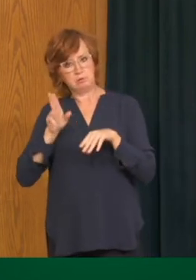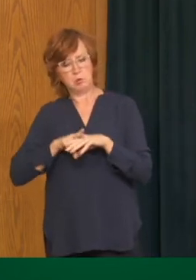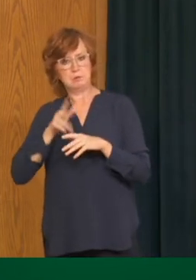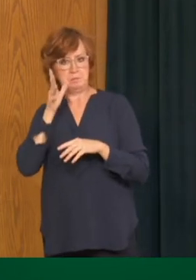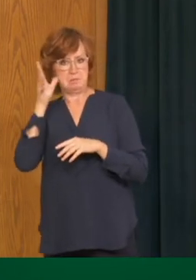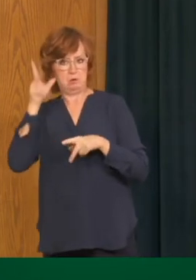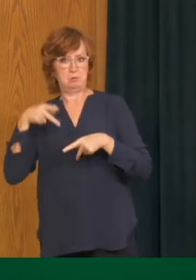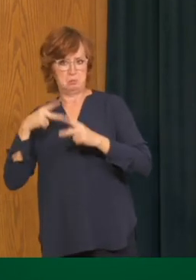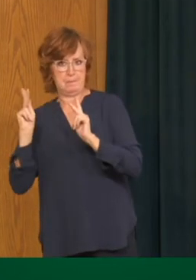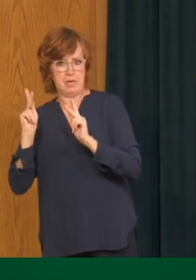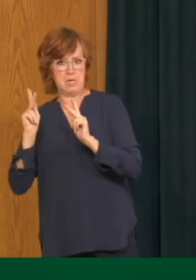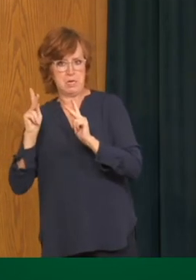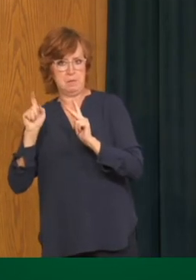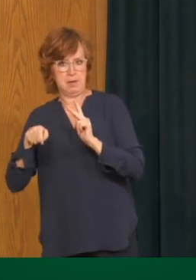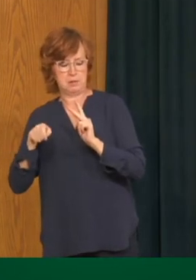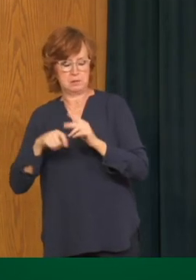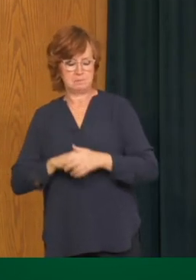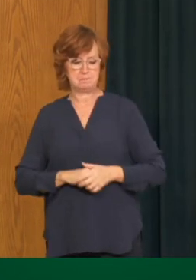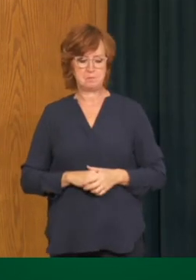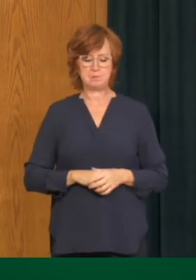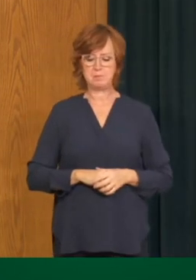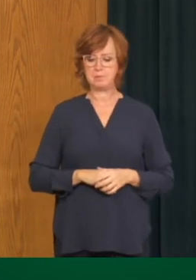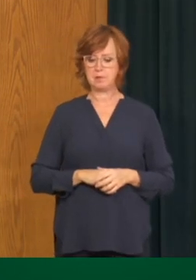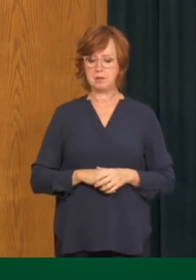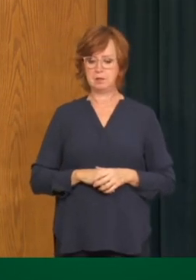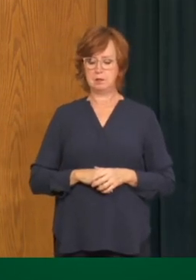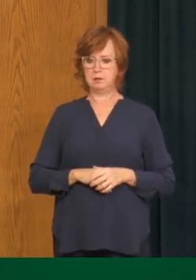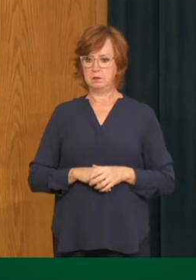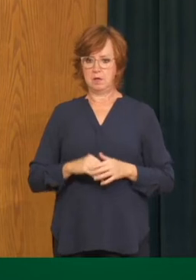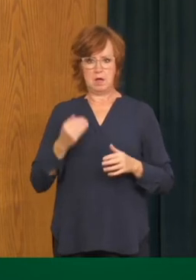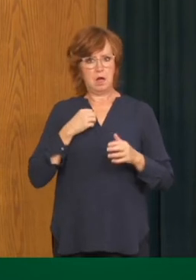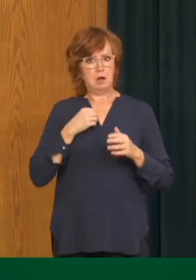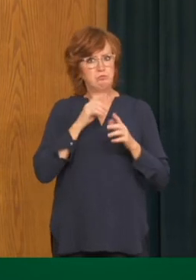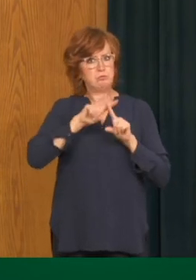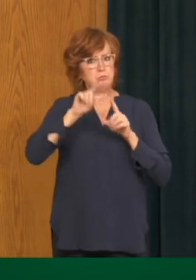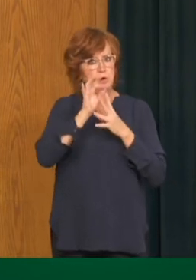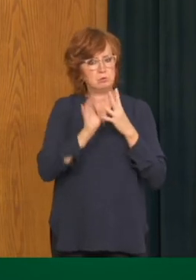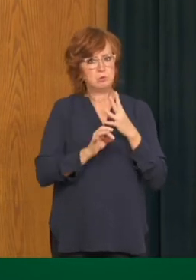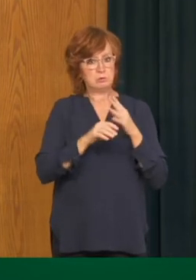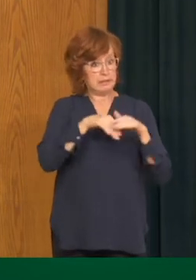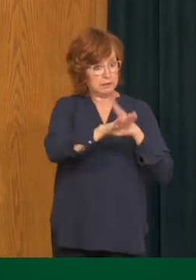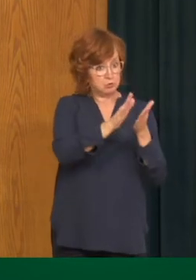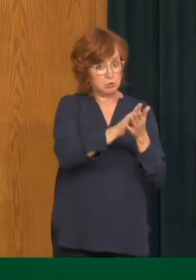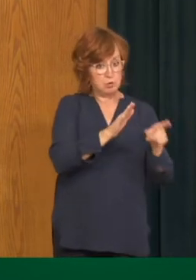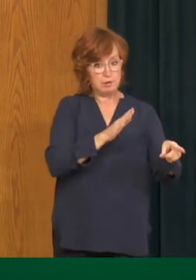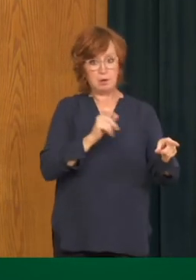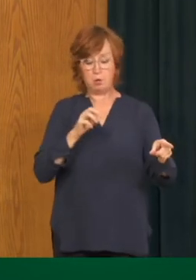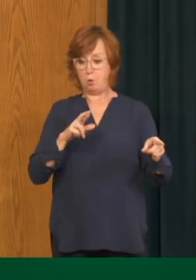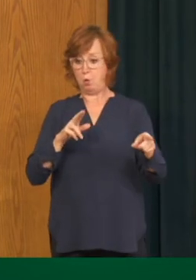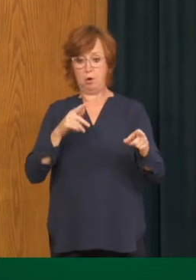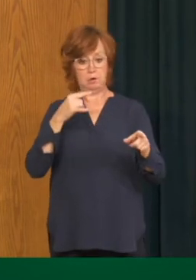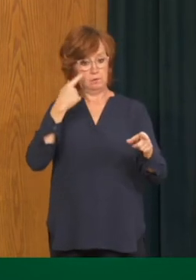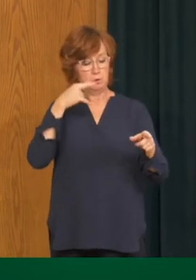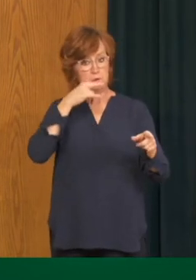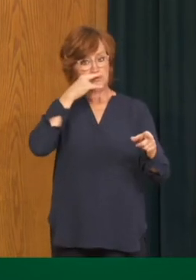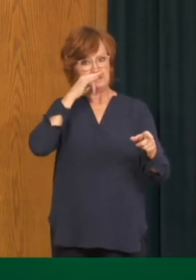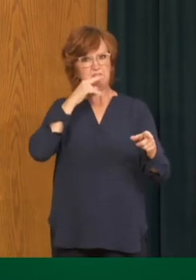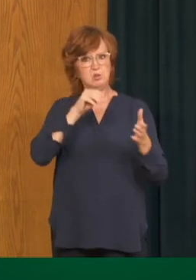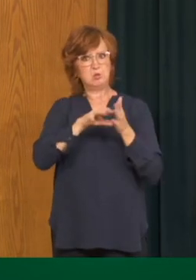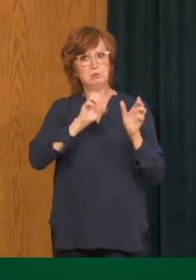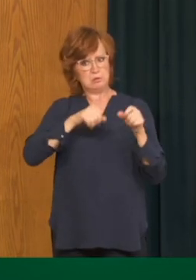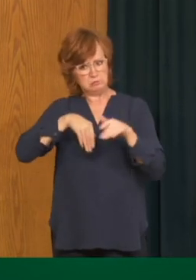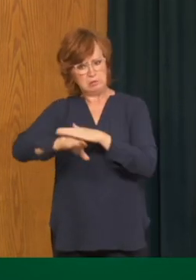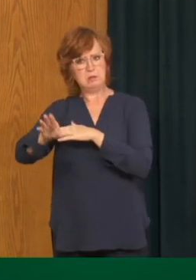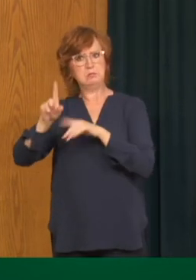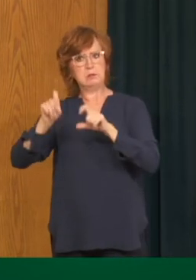testing options available both inside or outside the school setting. We're also encouraging all teachers and staff to